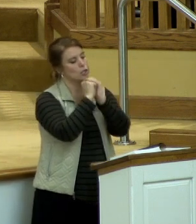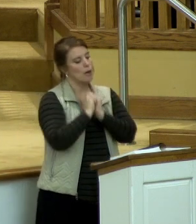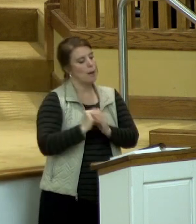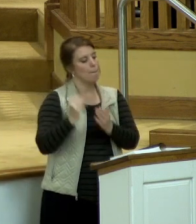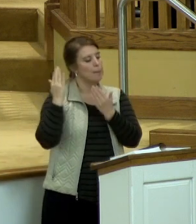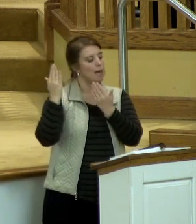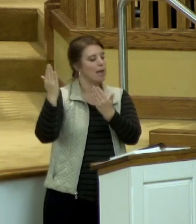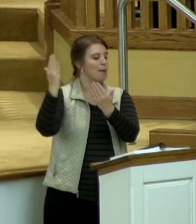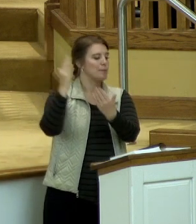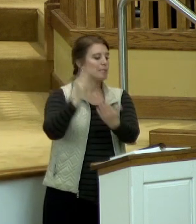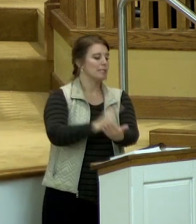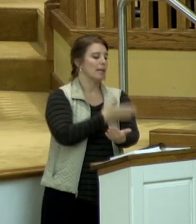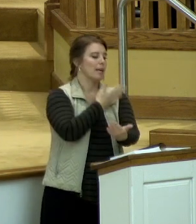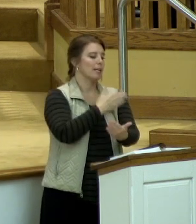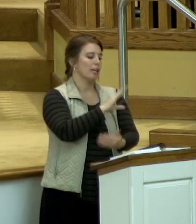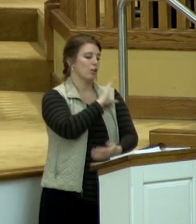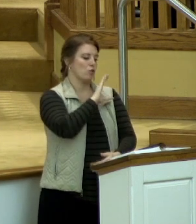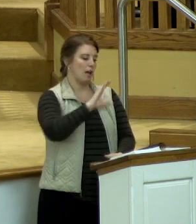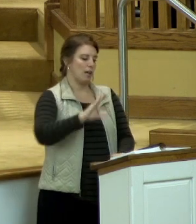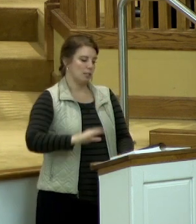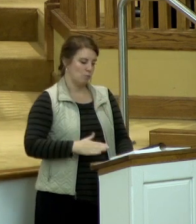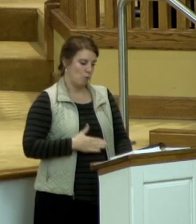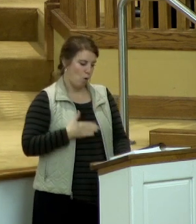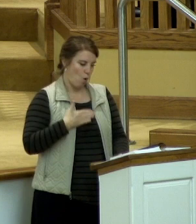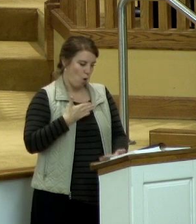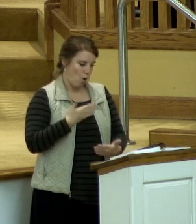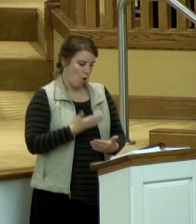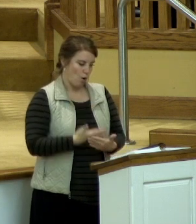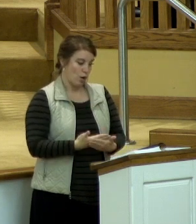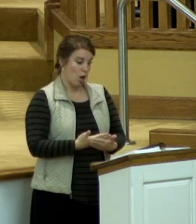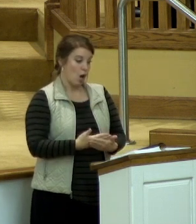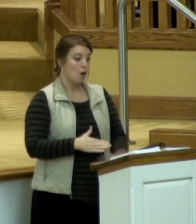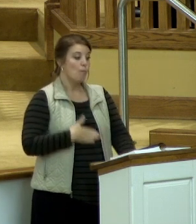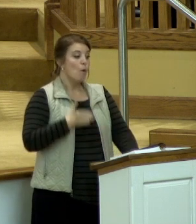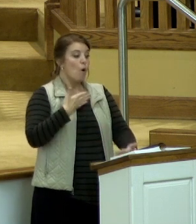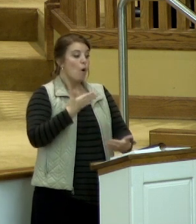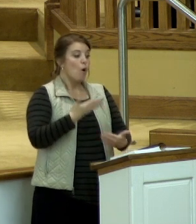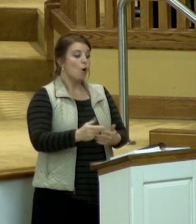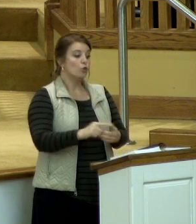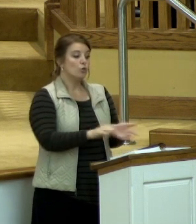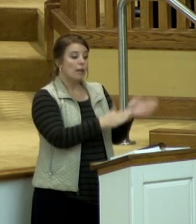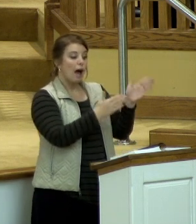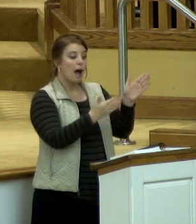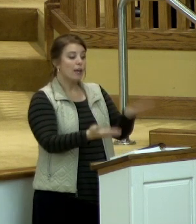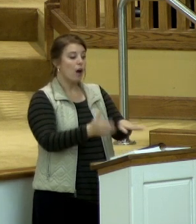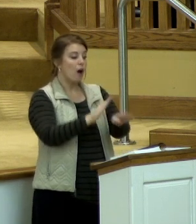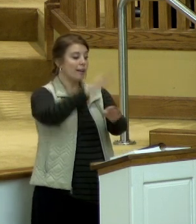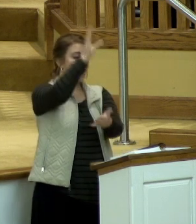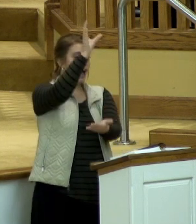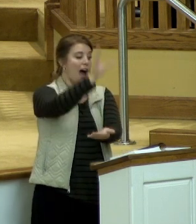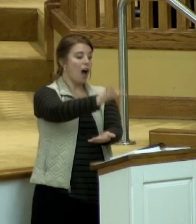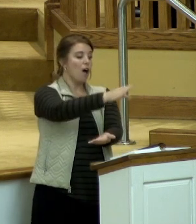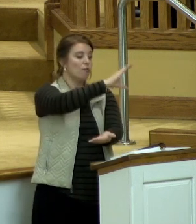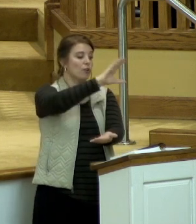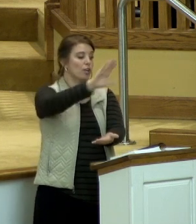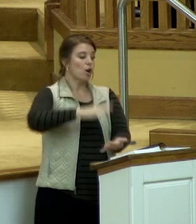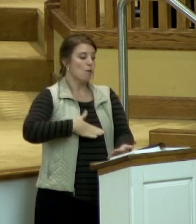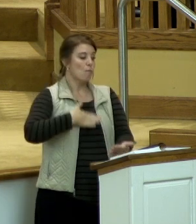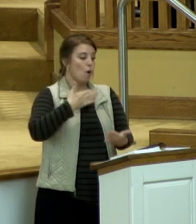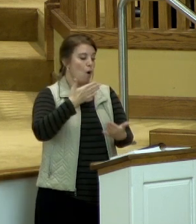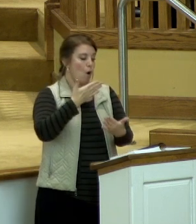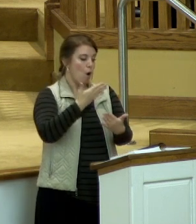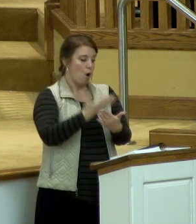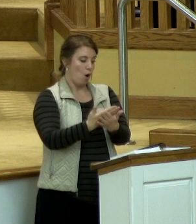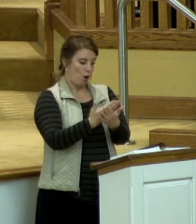worship him, singing Christ is born. Born to die on Calvary, born